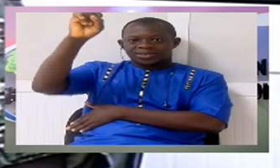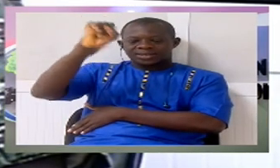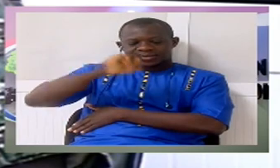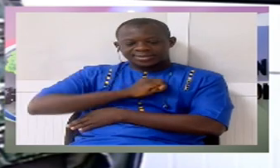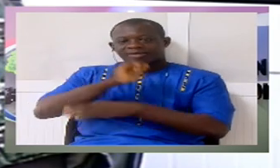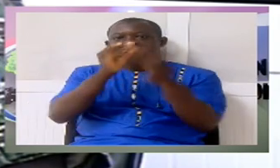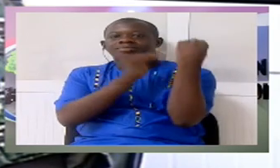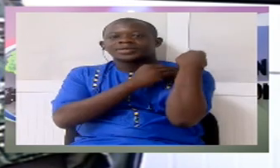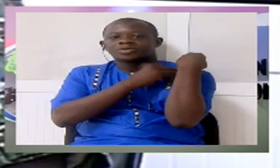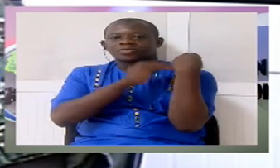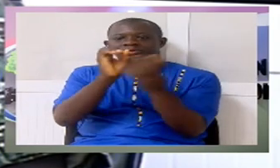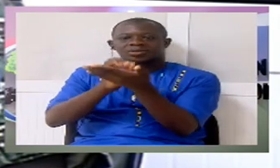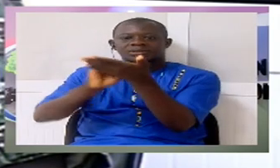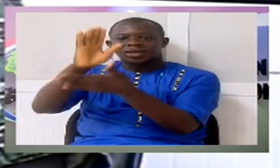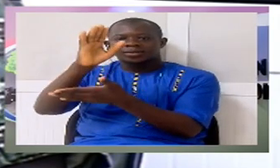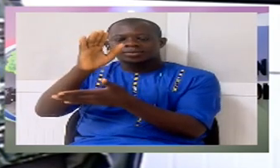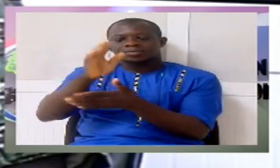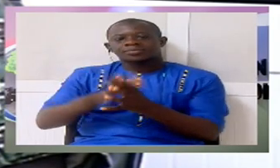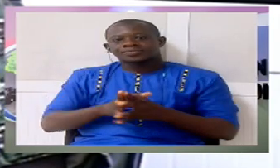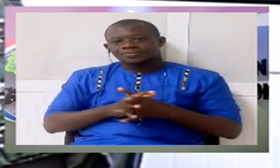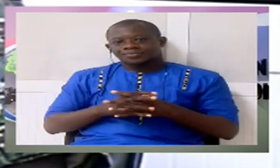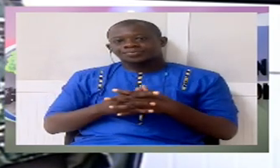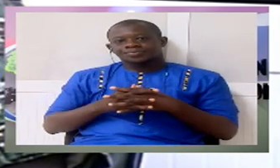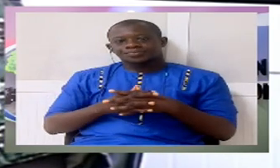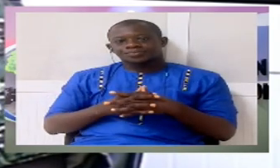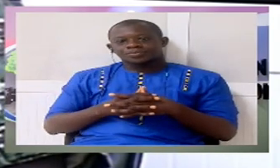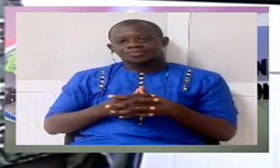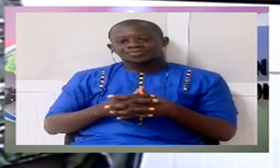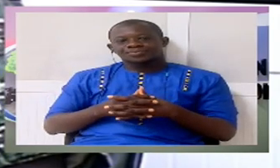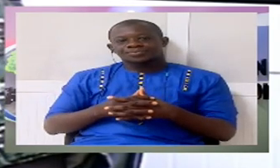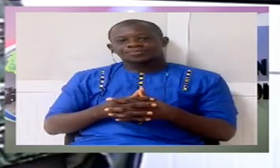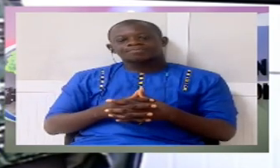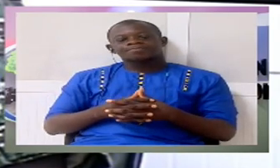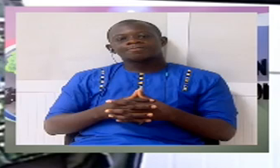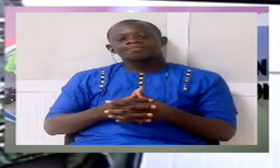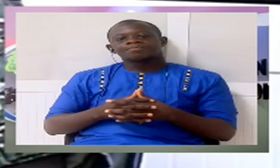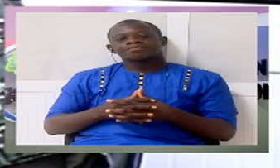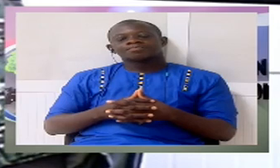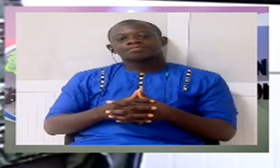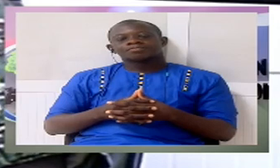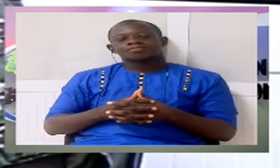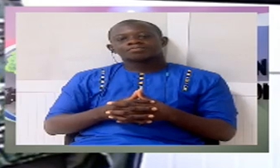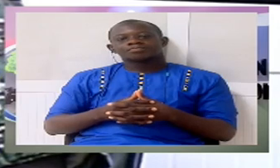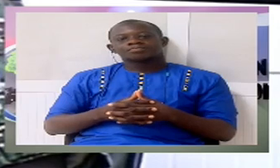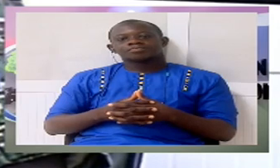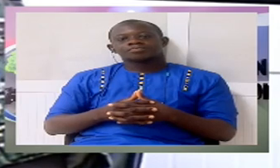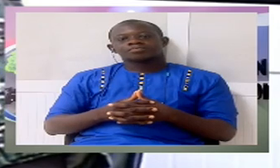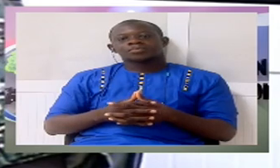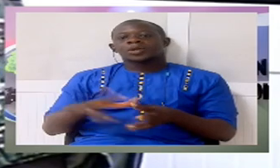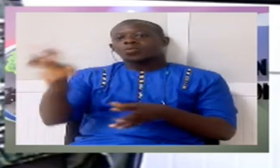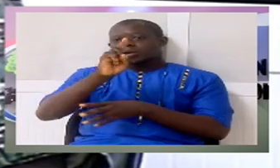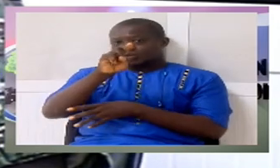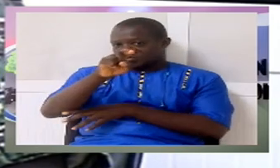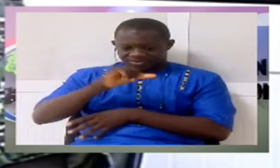Why nangungane? So fekene sah fetel amna bondafa fekane president biyo hindi galbi. That's what you